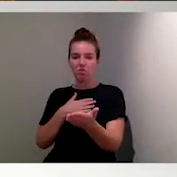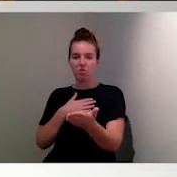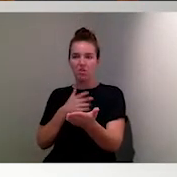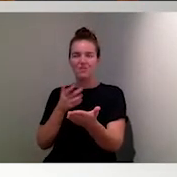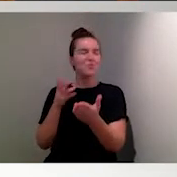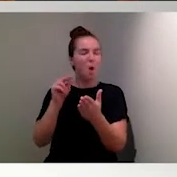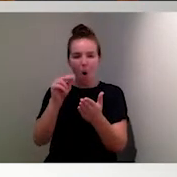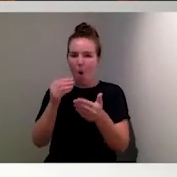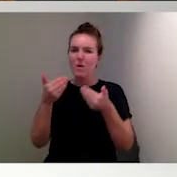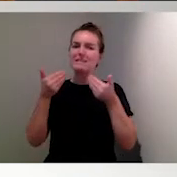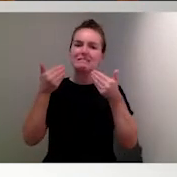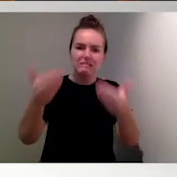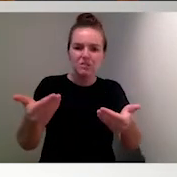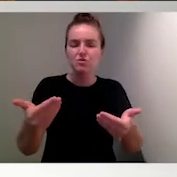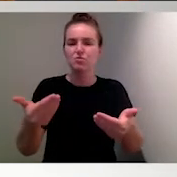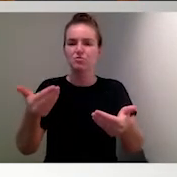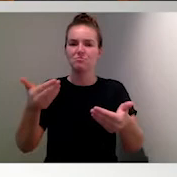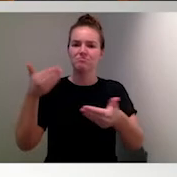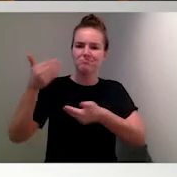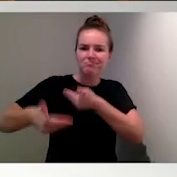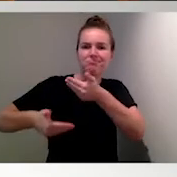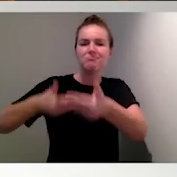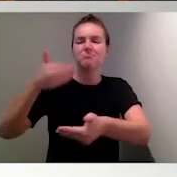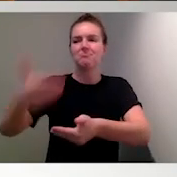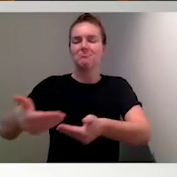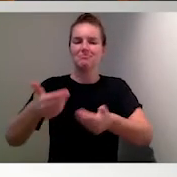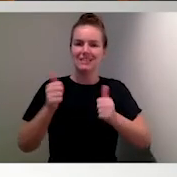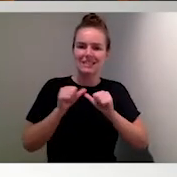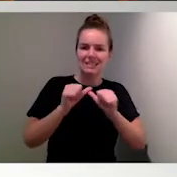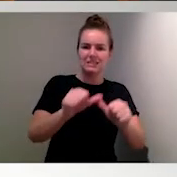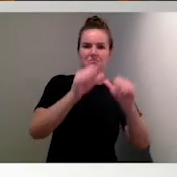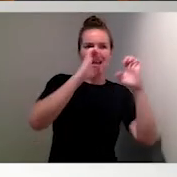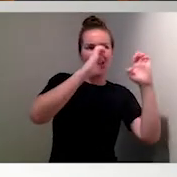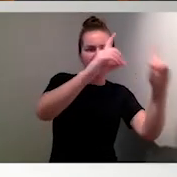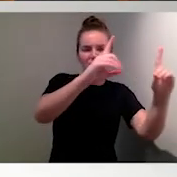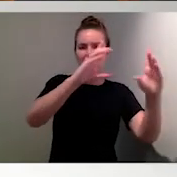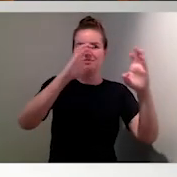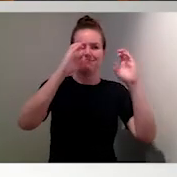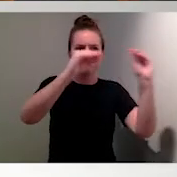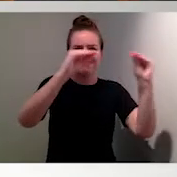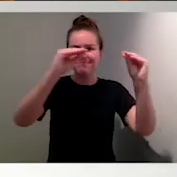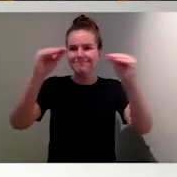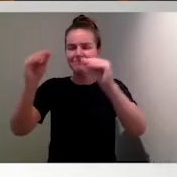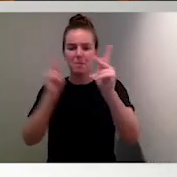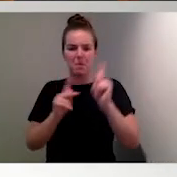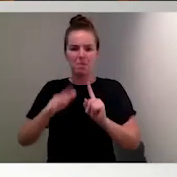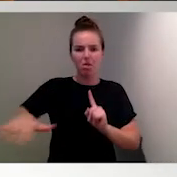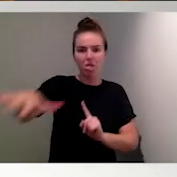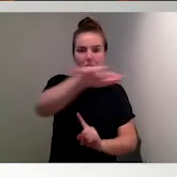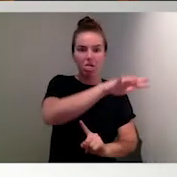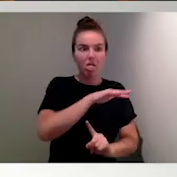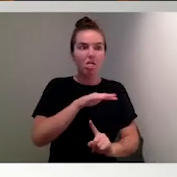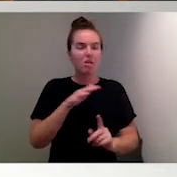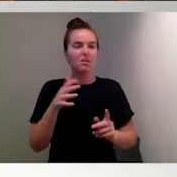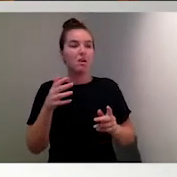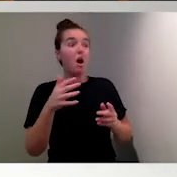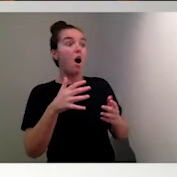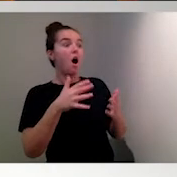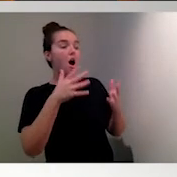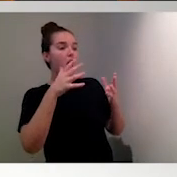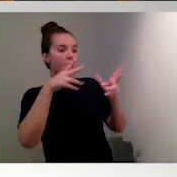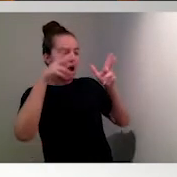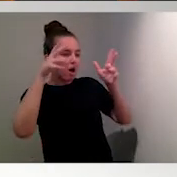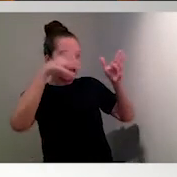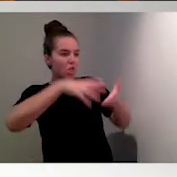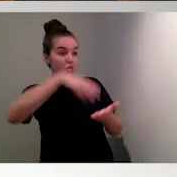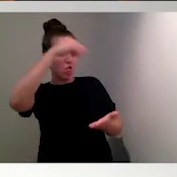keep educating those around us so that they know how to make the world friendlier for us. And that's